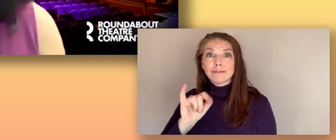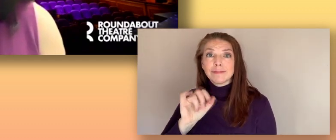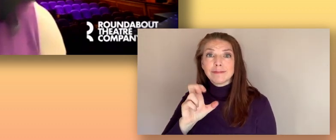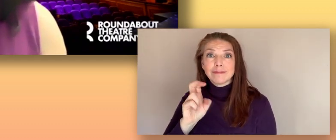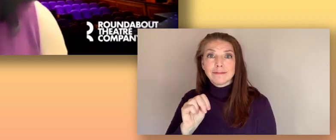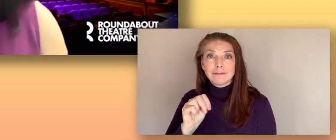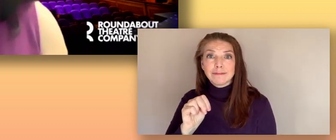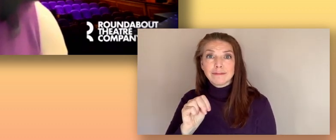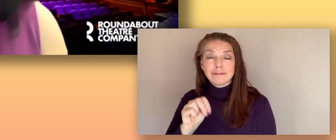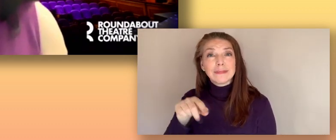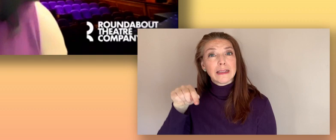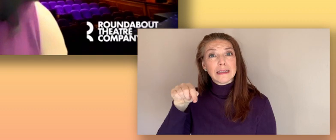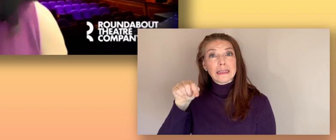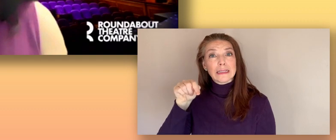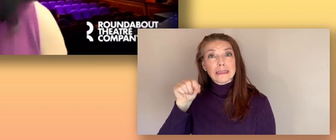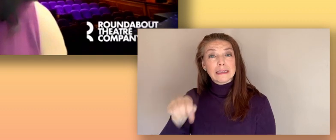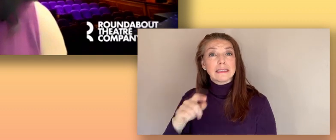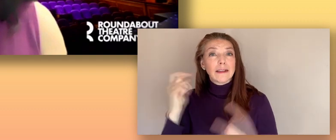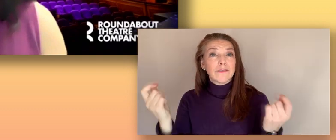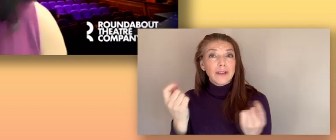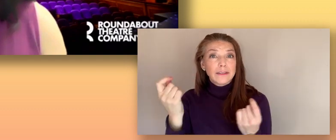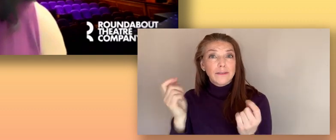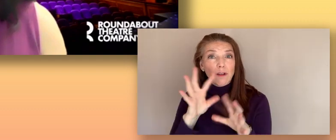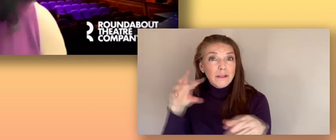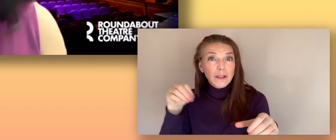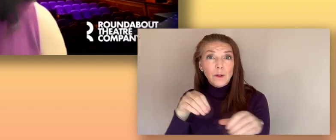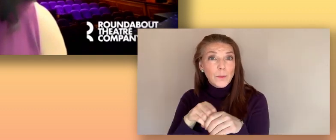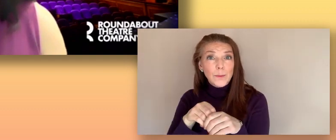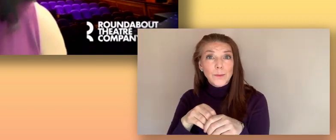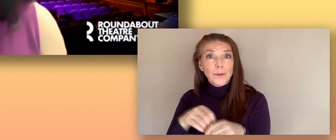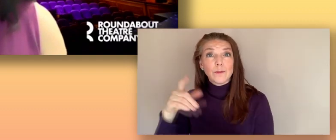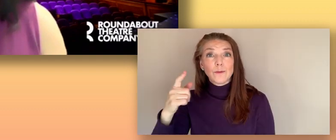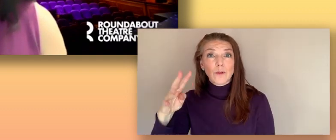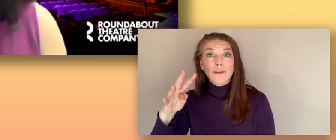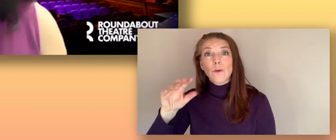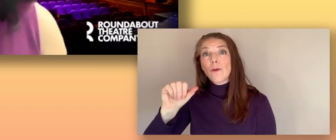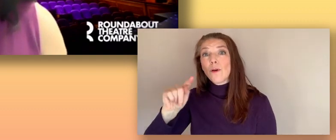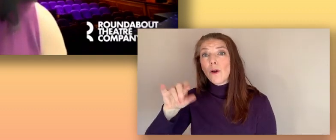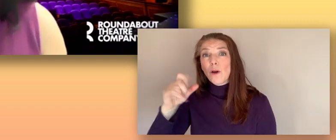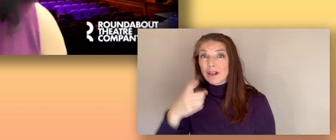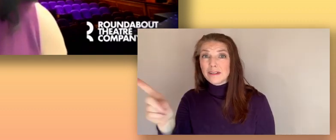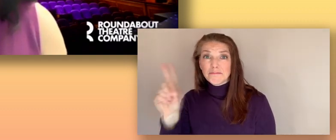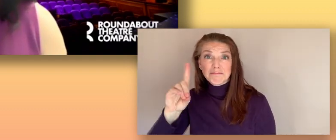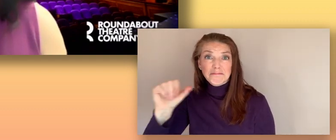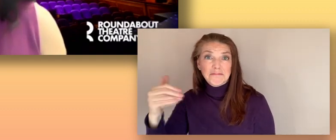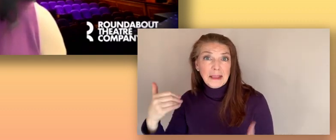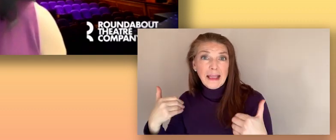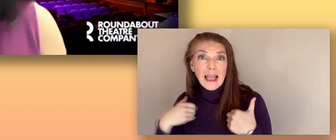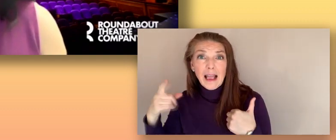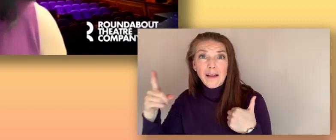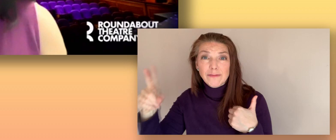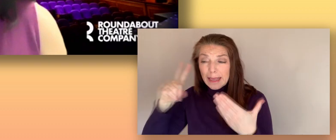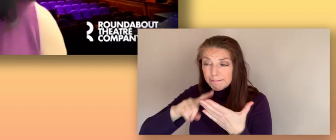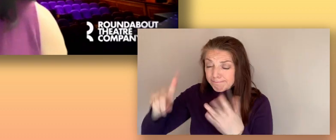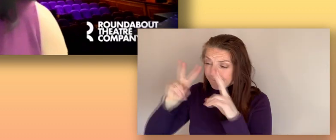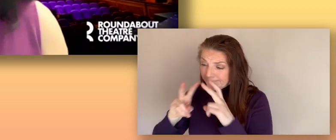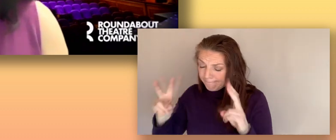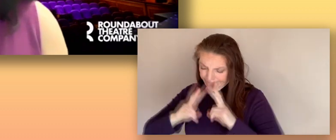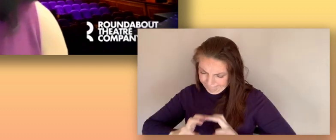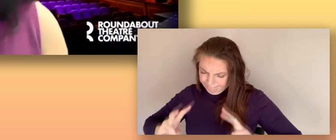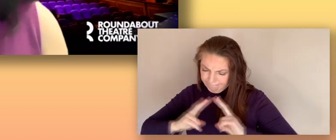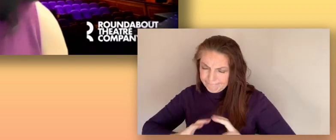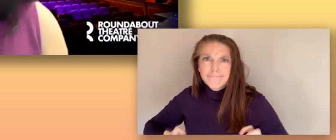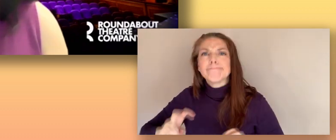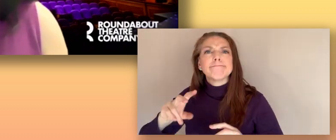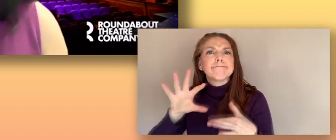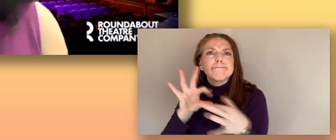connection. These 24 pieces, all created by artists with disabilities, explore what connection means to them.